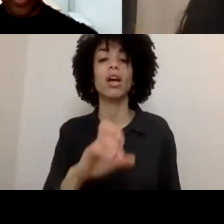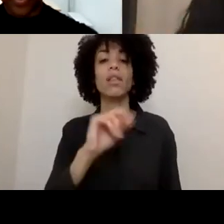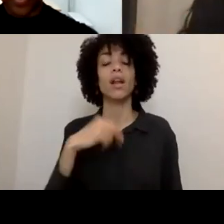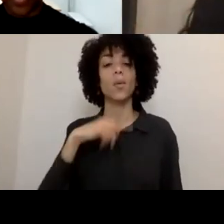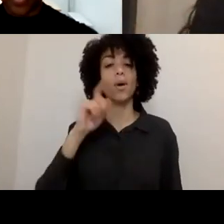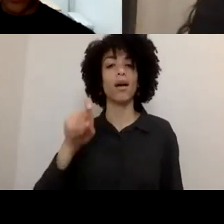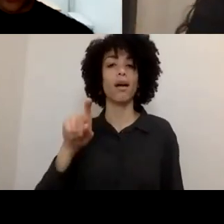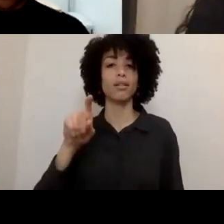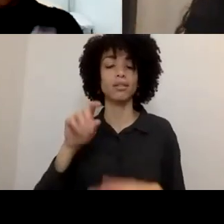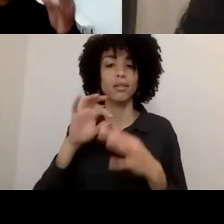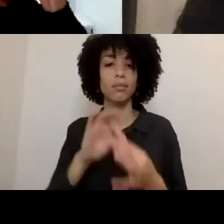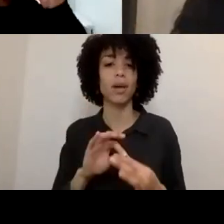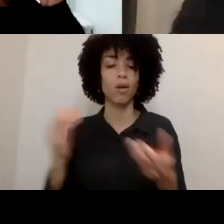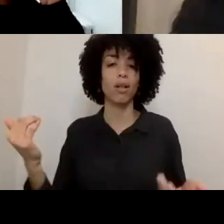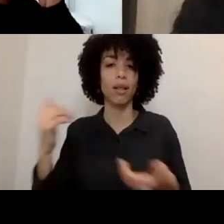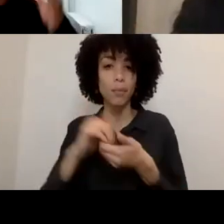Q&A.